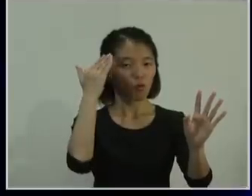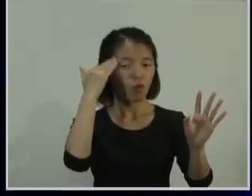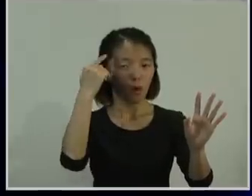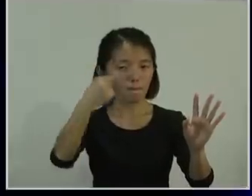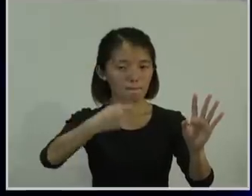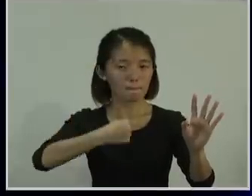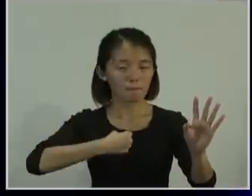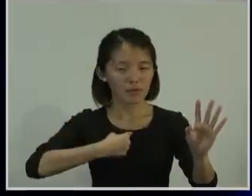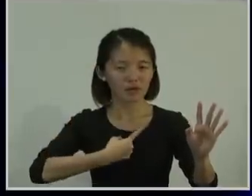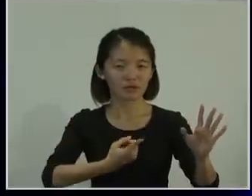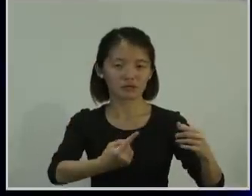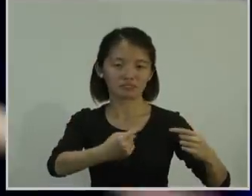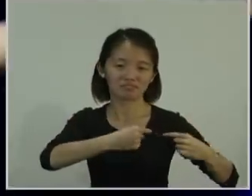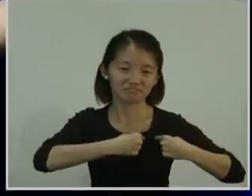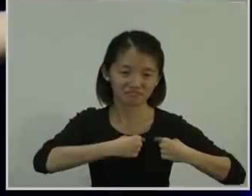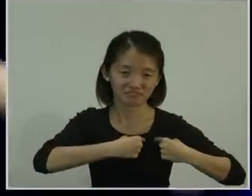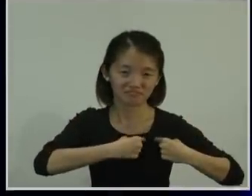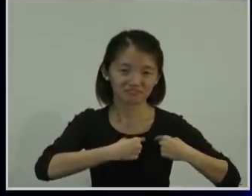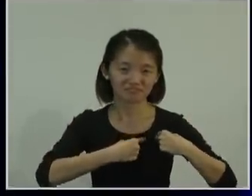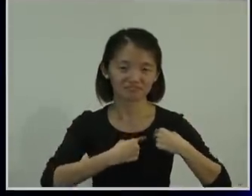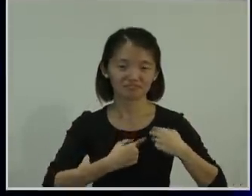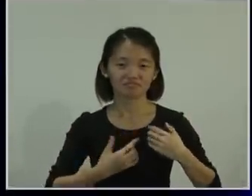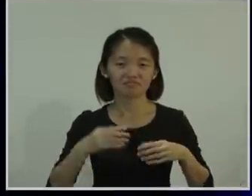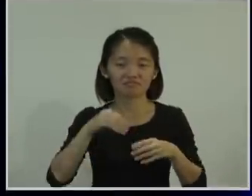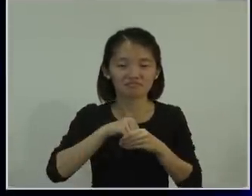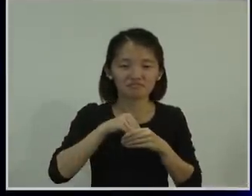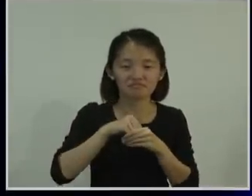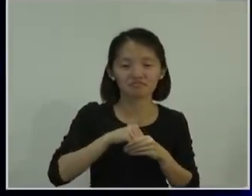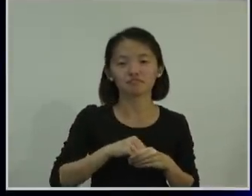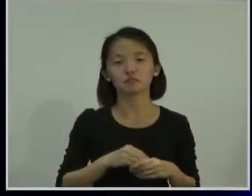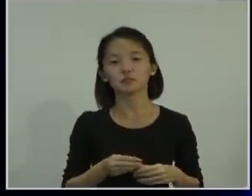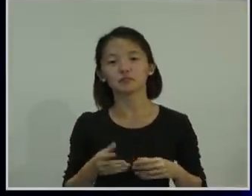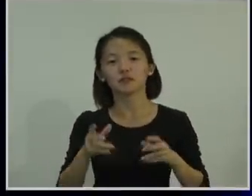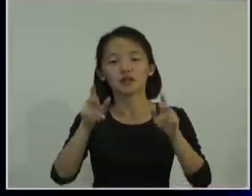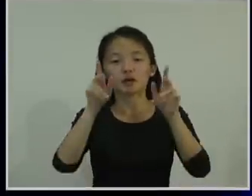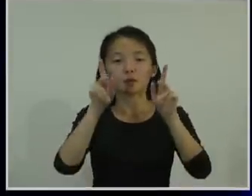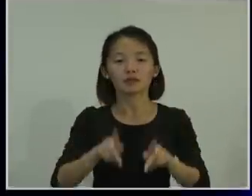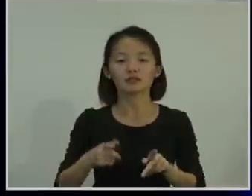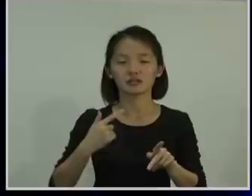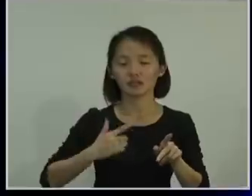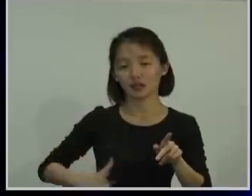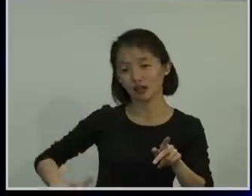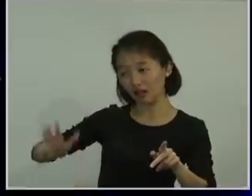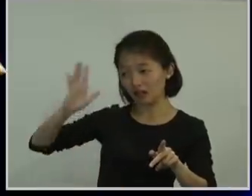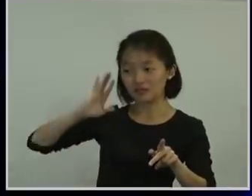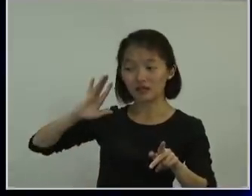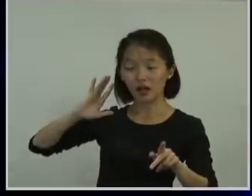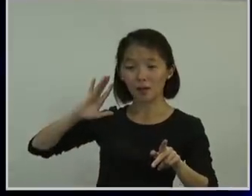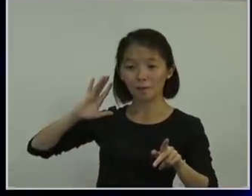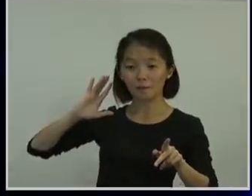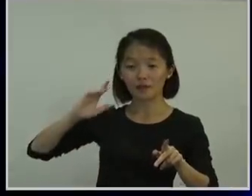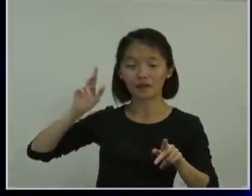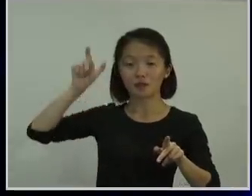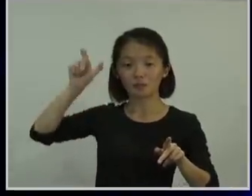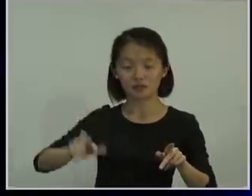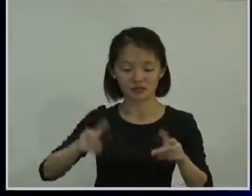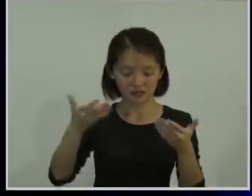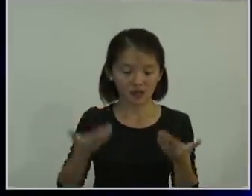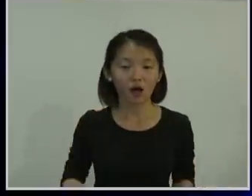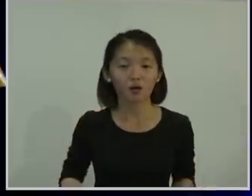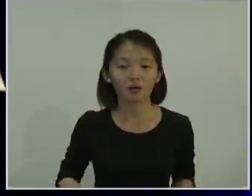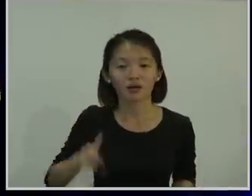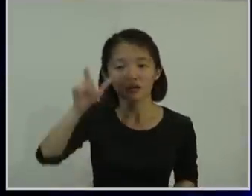am. The person I was, the person I am, and the person I hope to